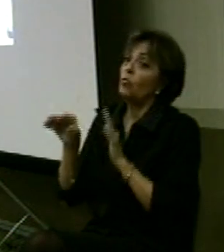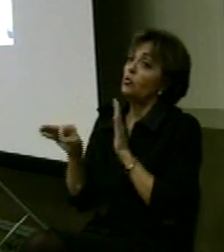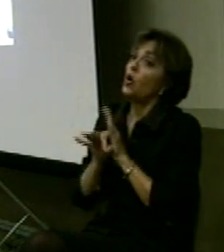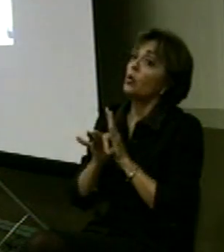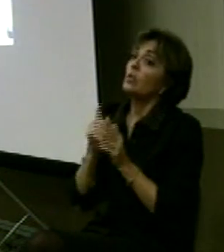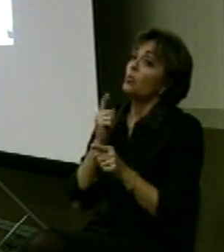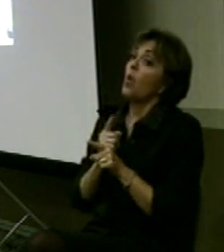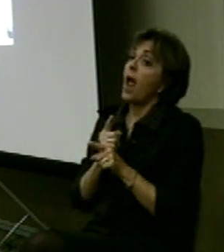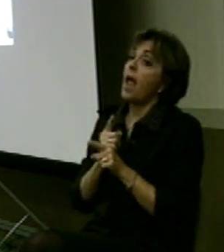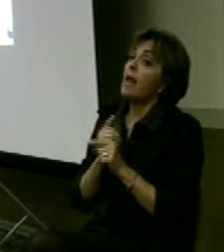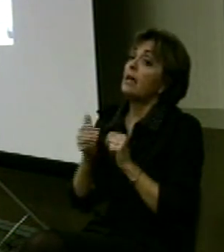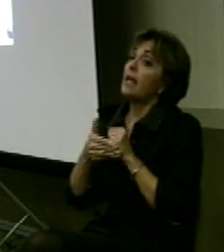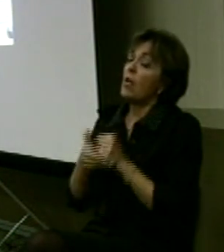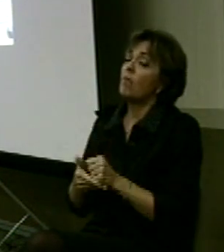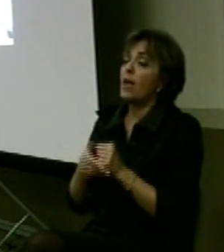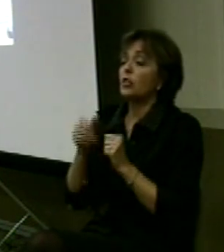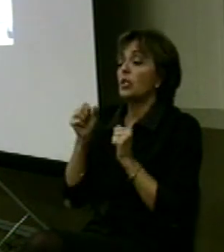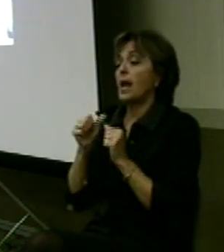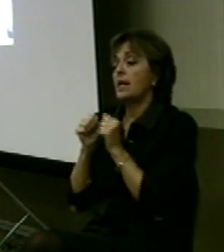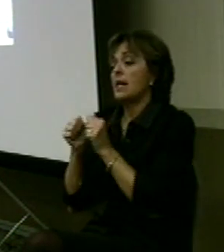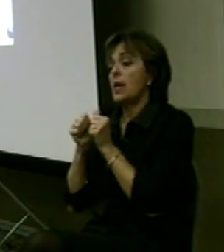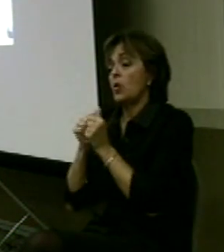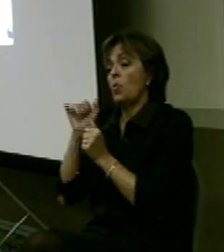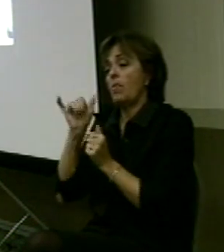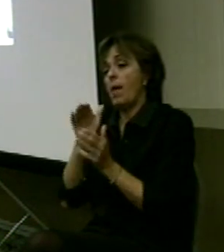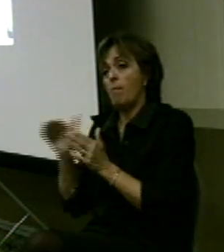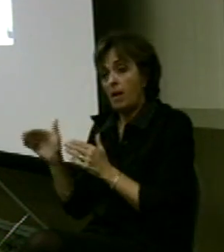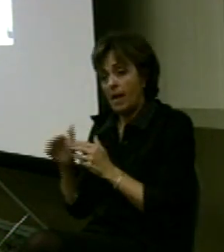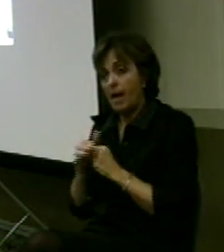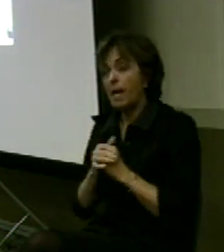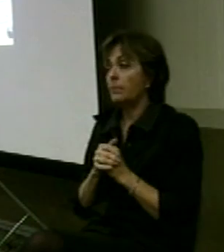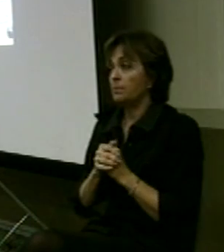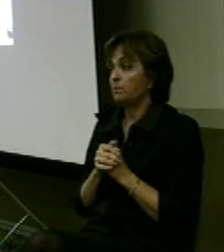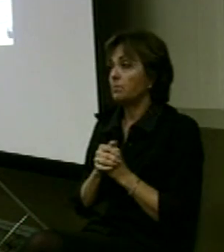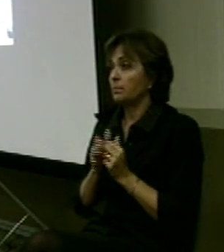you've chosen the right intervention, and then you can continue with the plan.